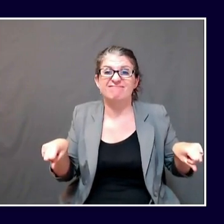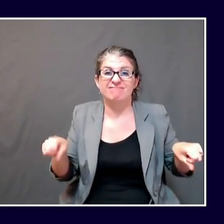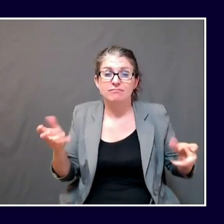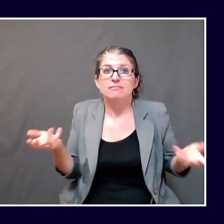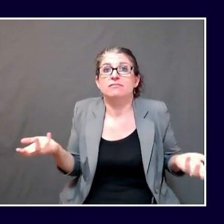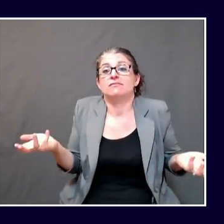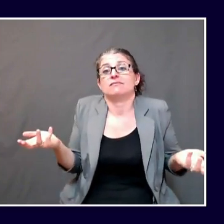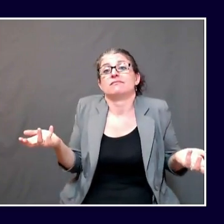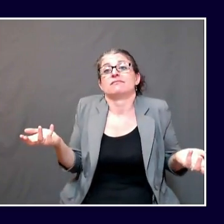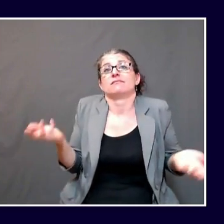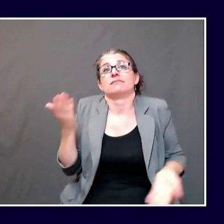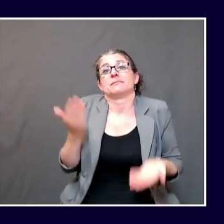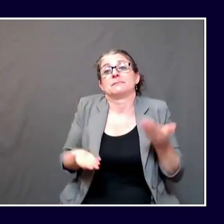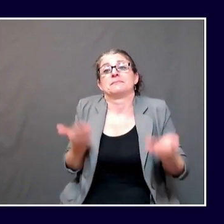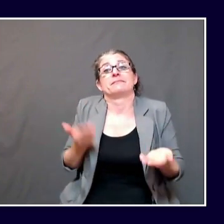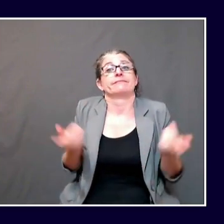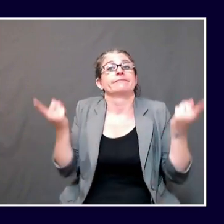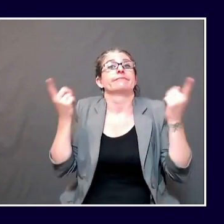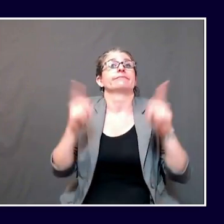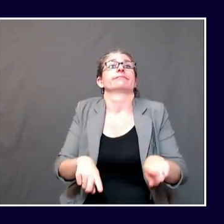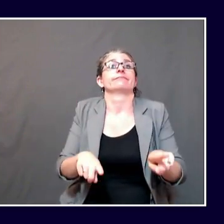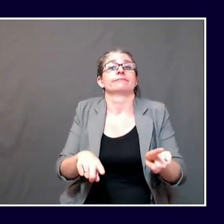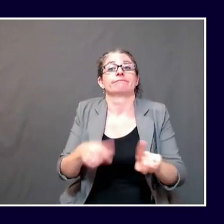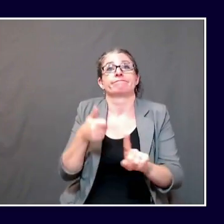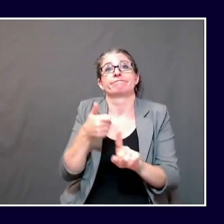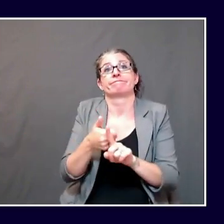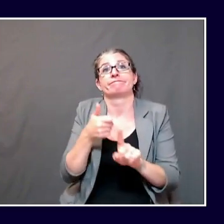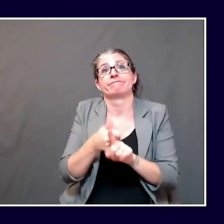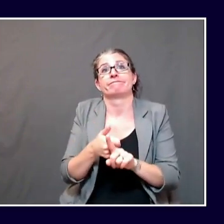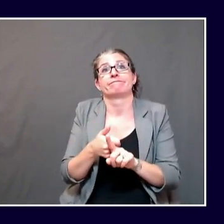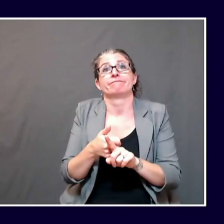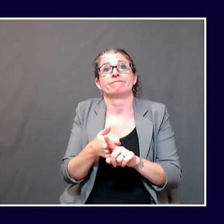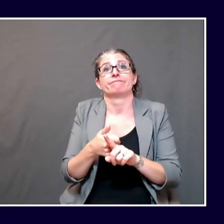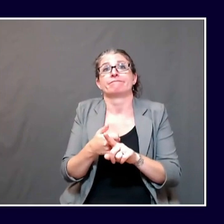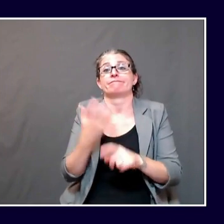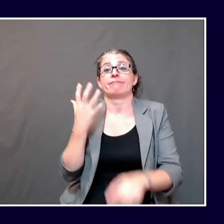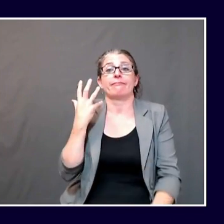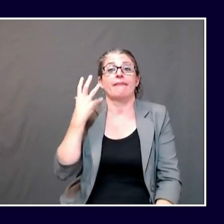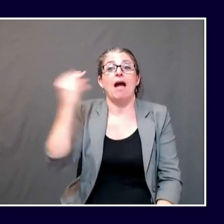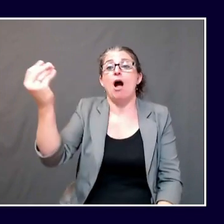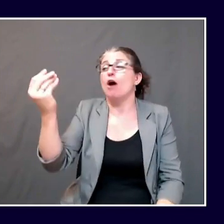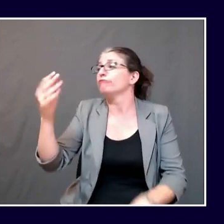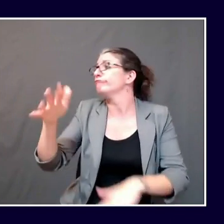irrespective of things like gatherings? That's a question our epidemiologists are trying to sort through.